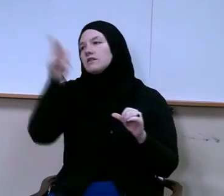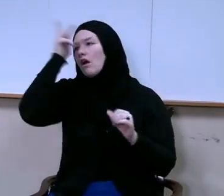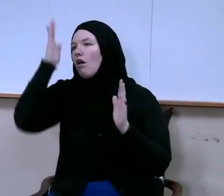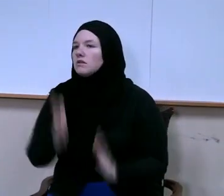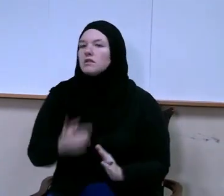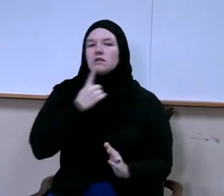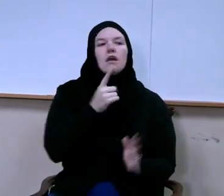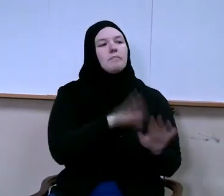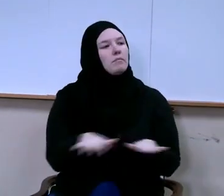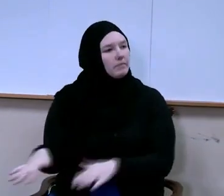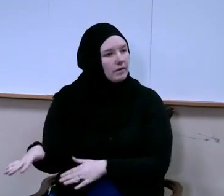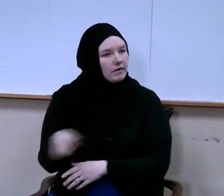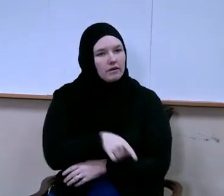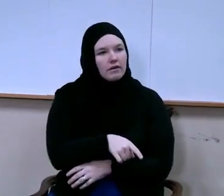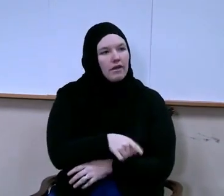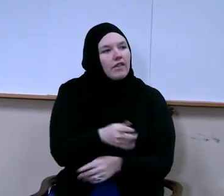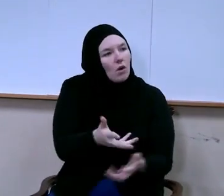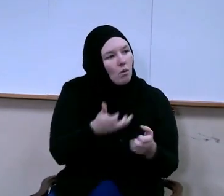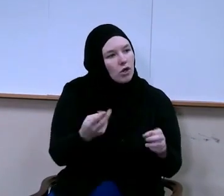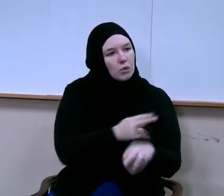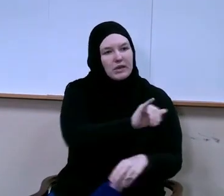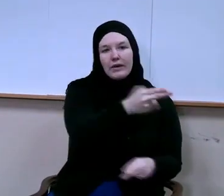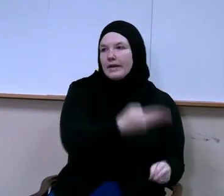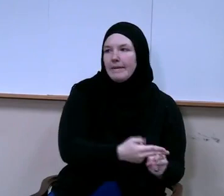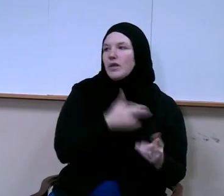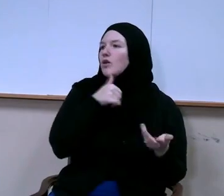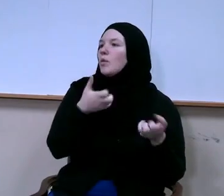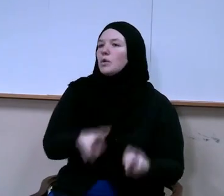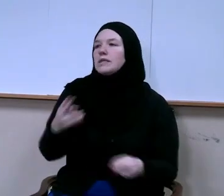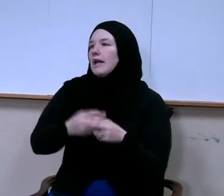love Allah. They have resentment towards Allah.